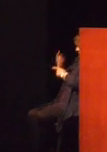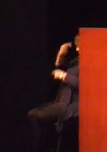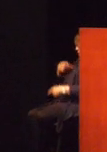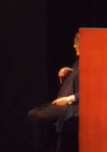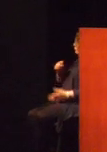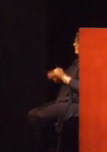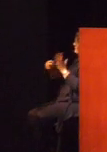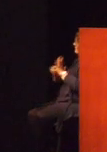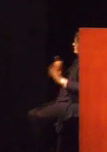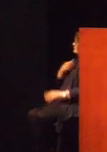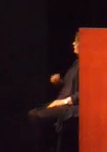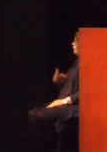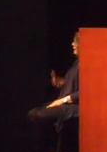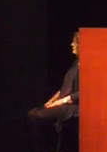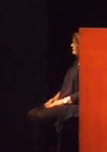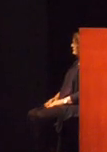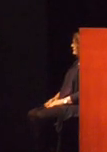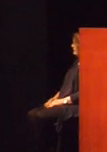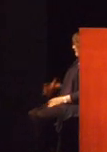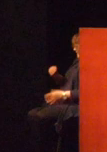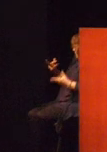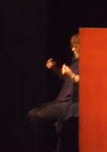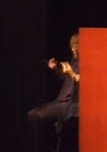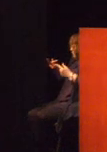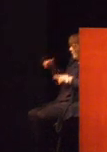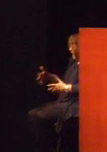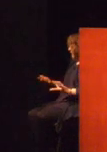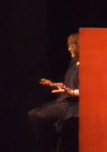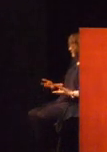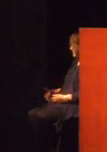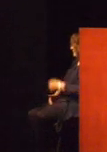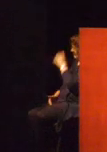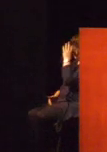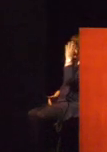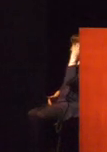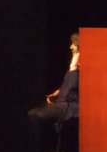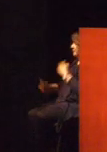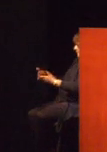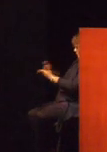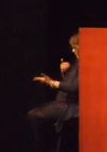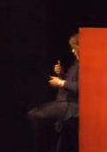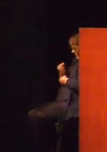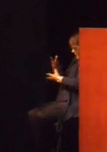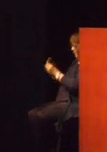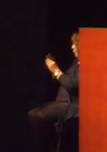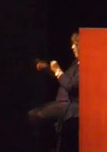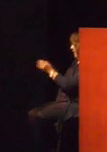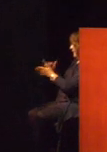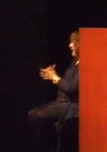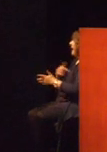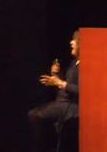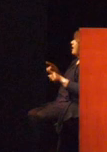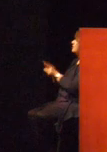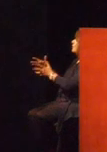it mean to be white, and what do I do with that? Before I share more about racial identity development, I